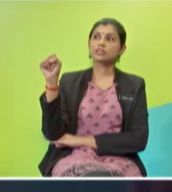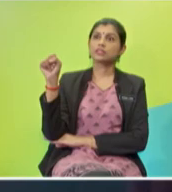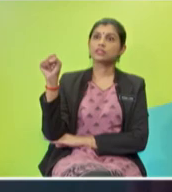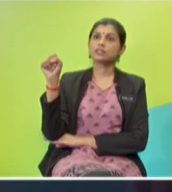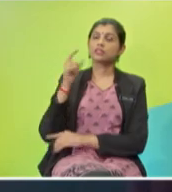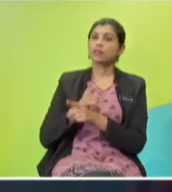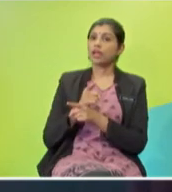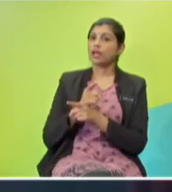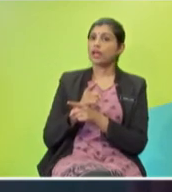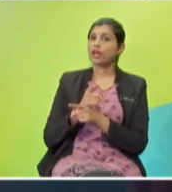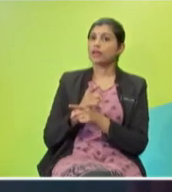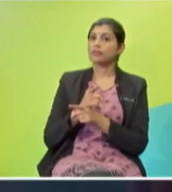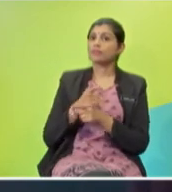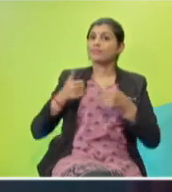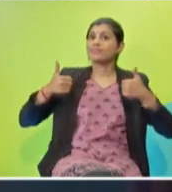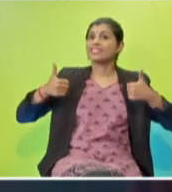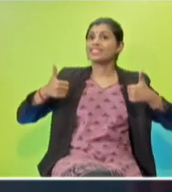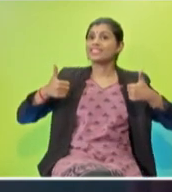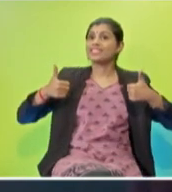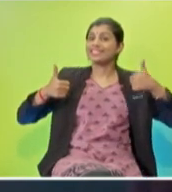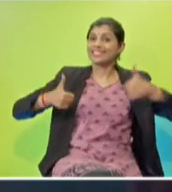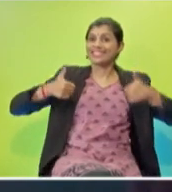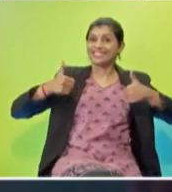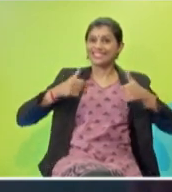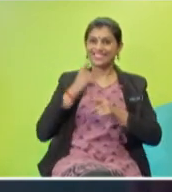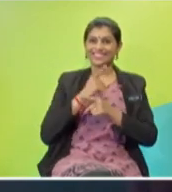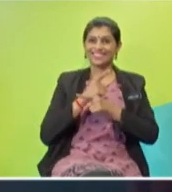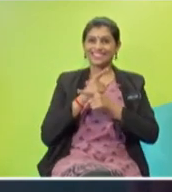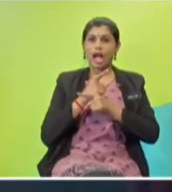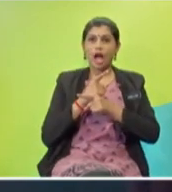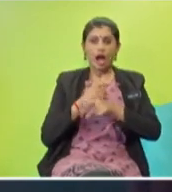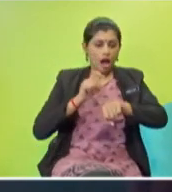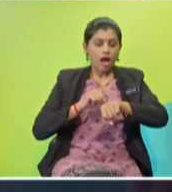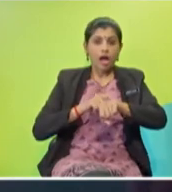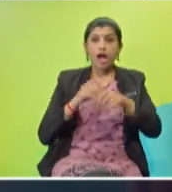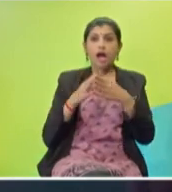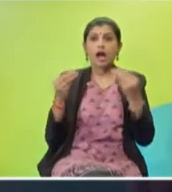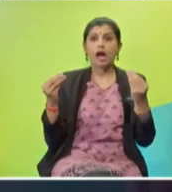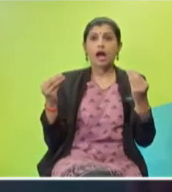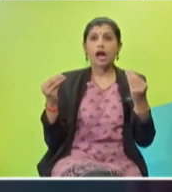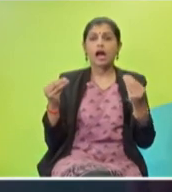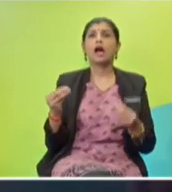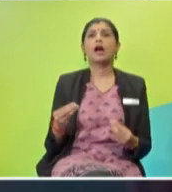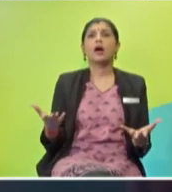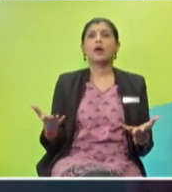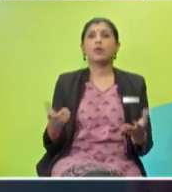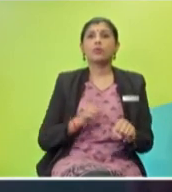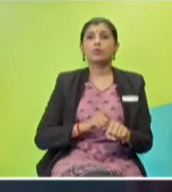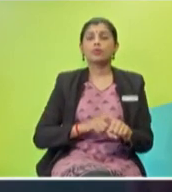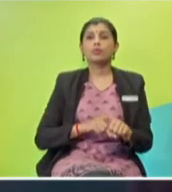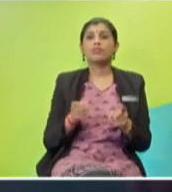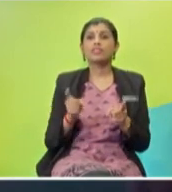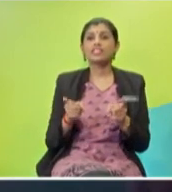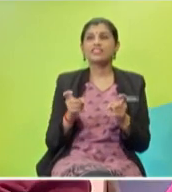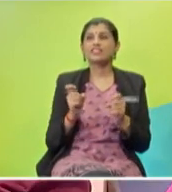Mr. Chris, yes. I don't have time to change. Oh, I'm still in my apron and chef's hat. It's okay, teacher.